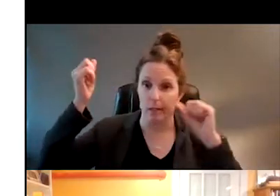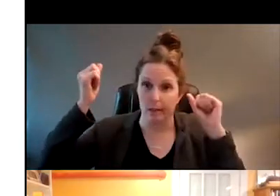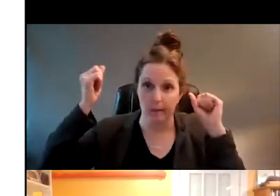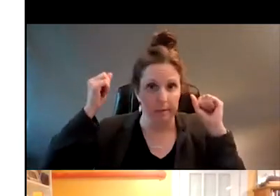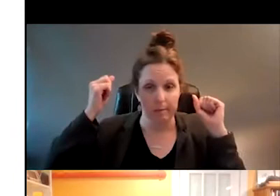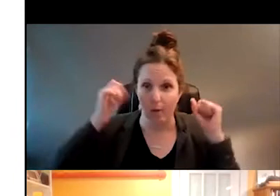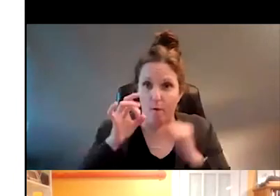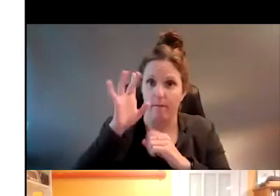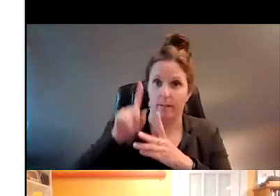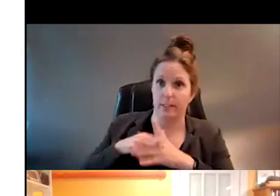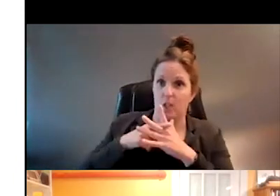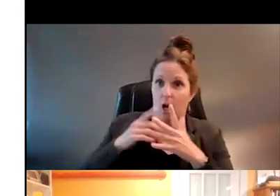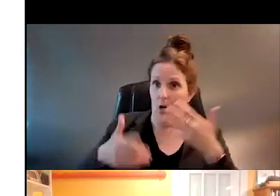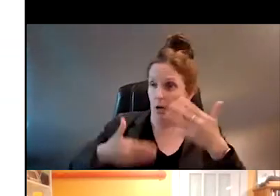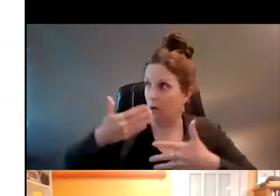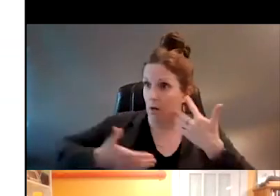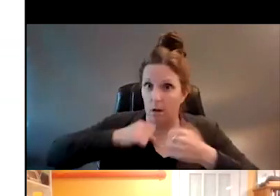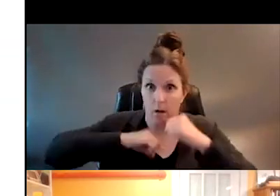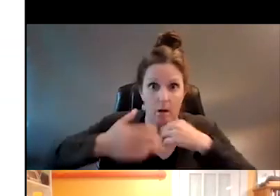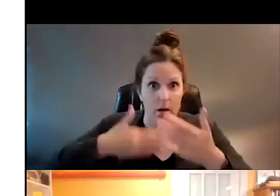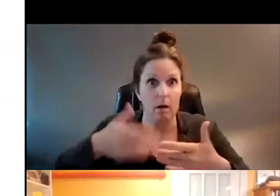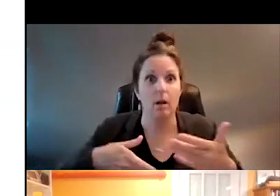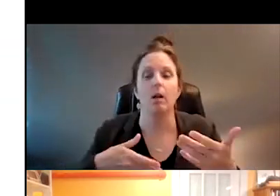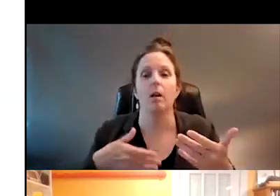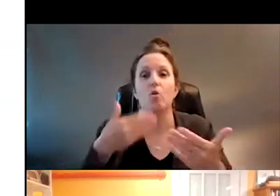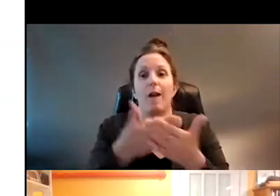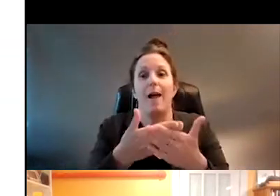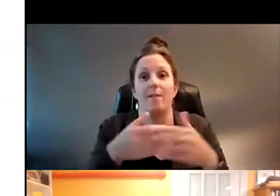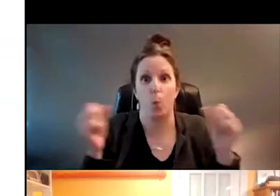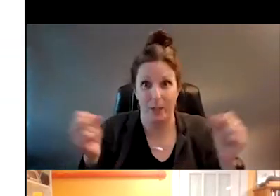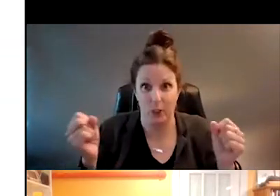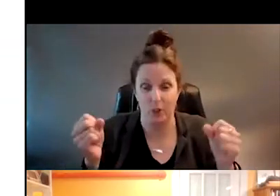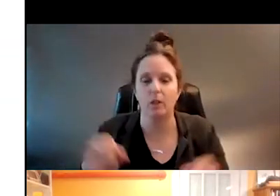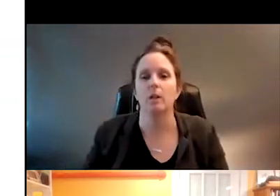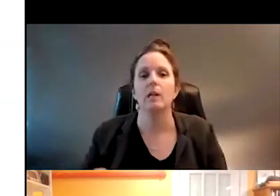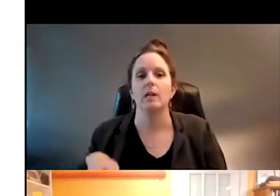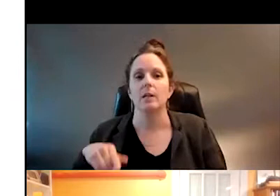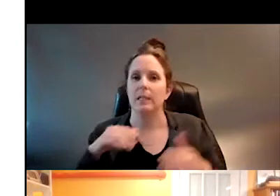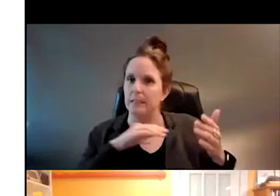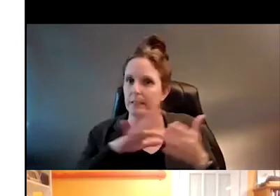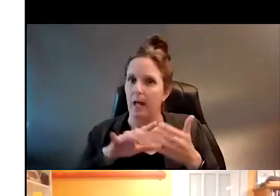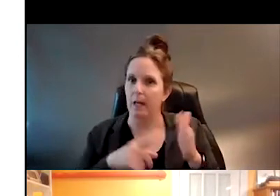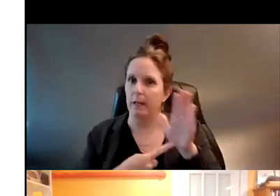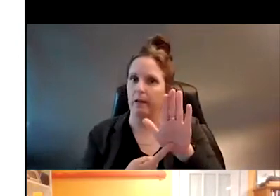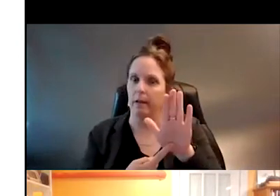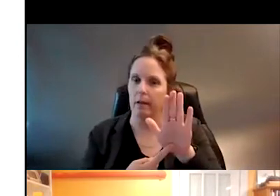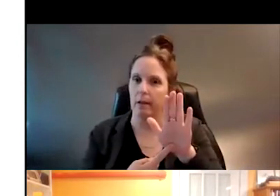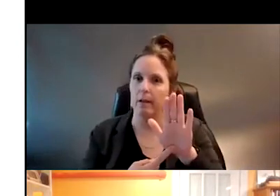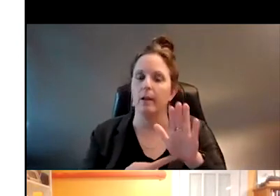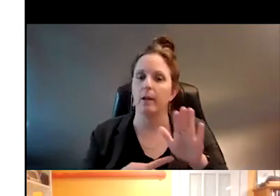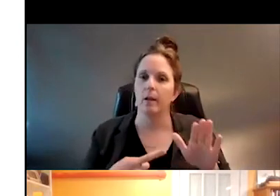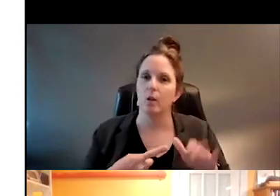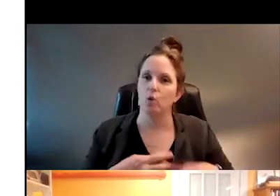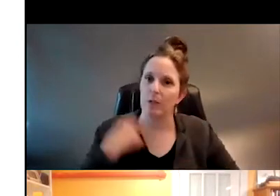beginning, and we were heading into winter. And then a study came out that showed the risk factors of